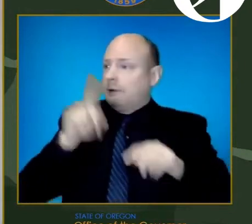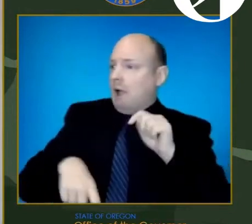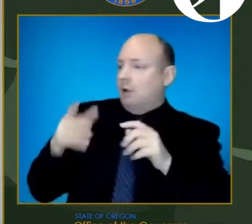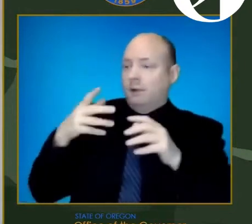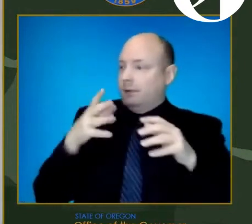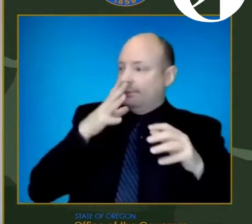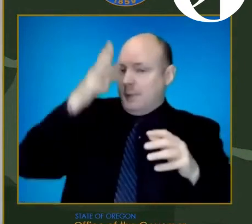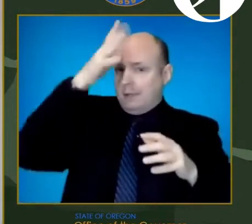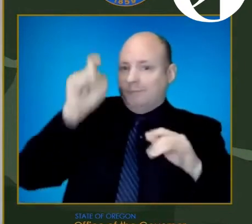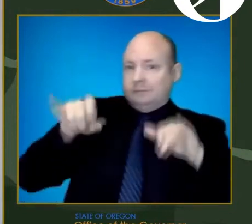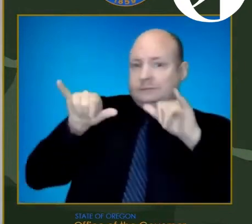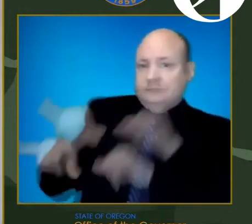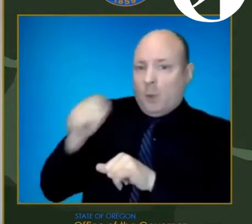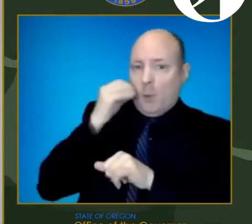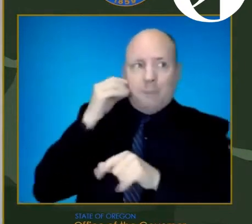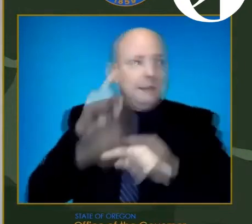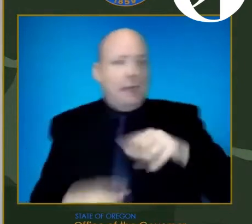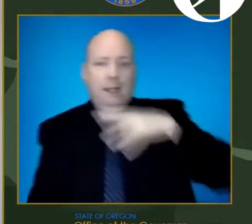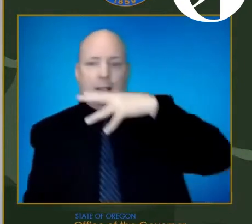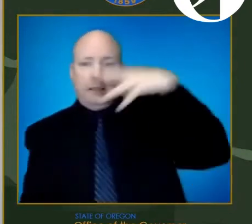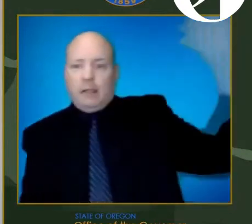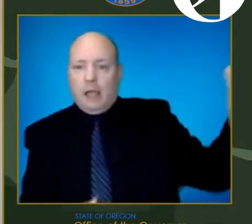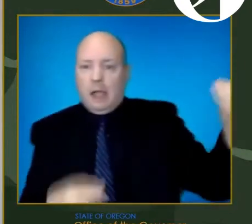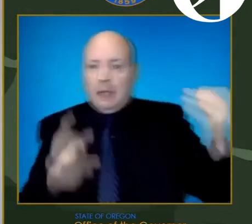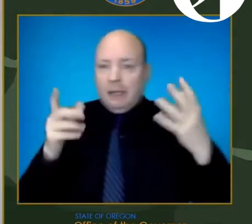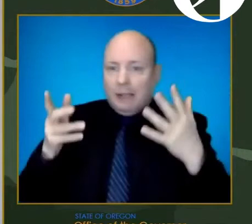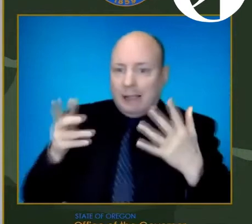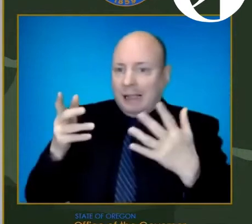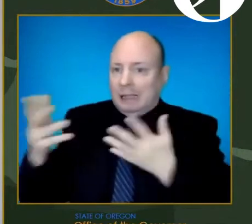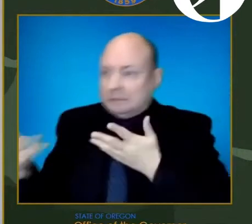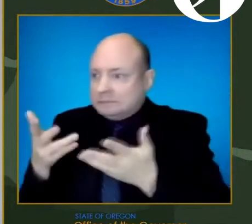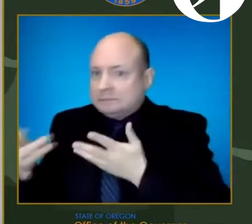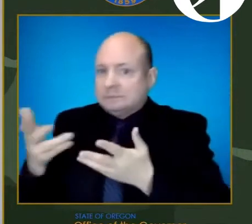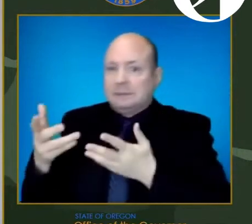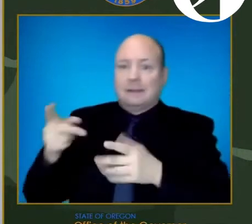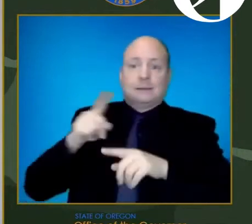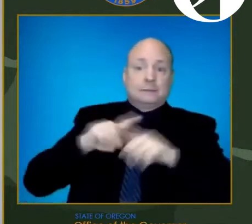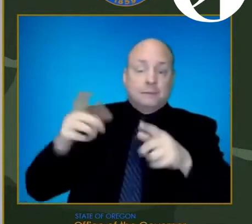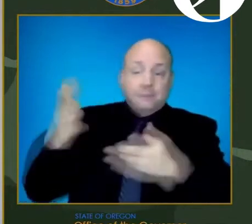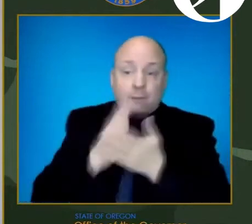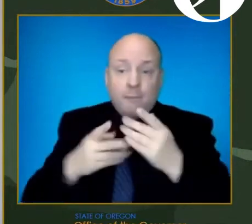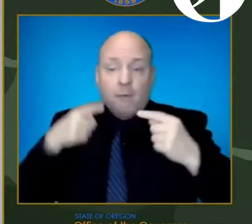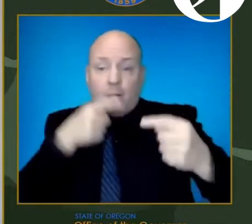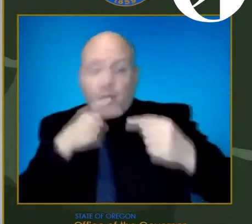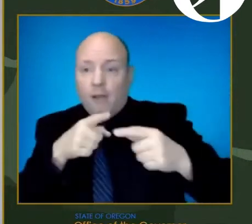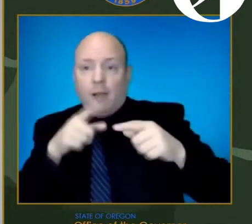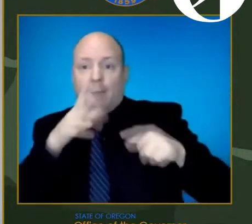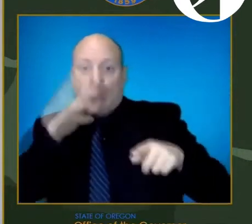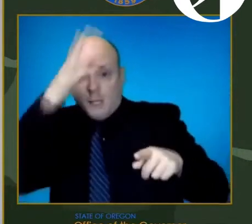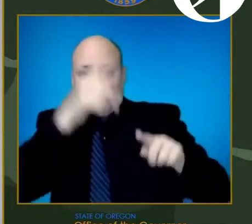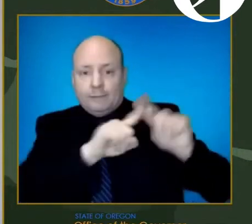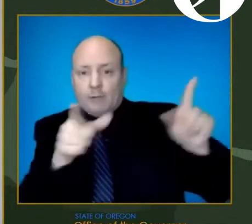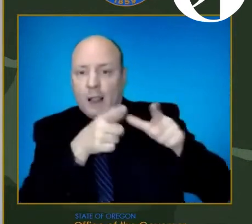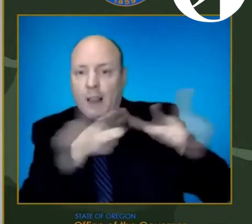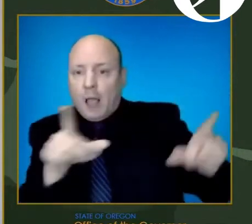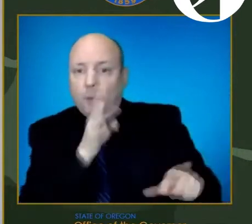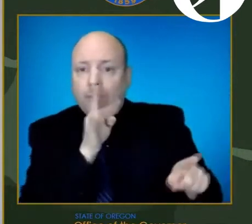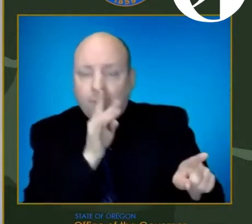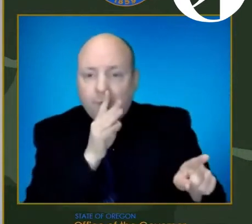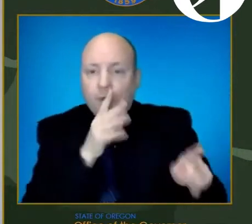education system, and the parents can't help them either because of language barriers. The pandemic overall, as you said,